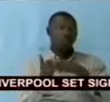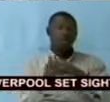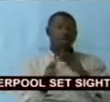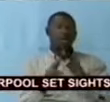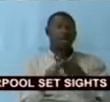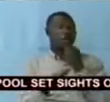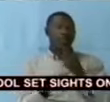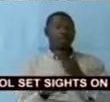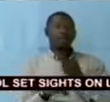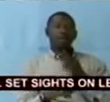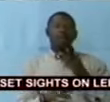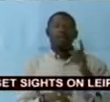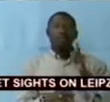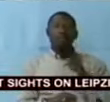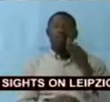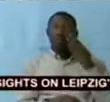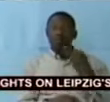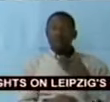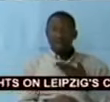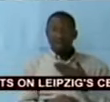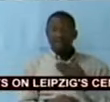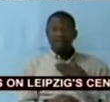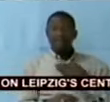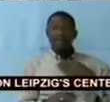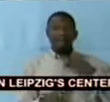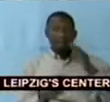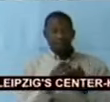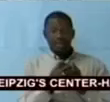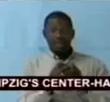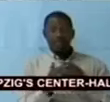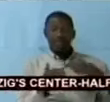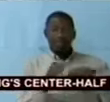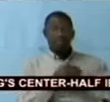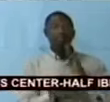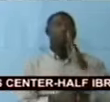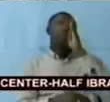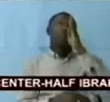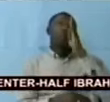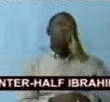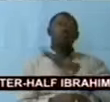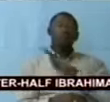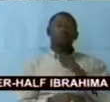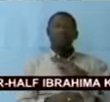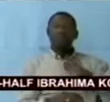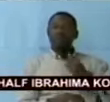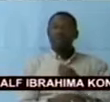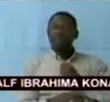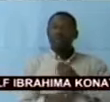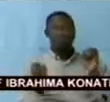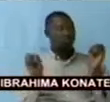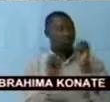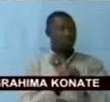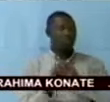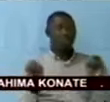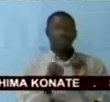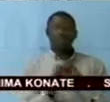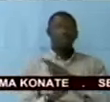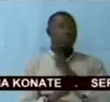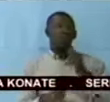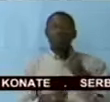you have faith in God, you don't fear anybody. You don't fear